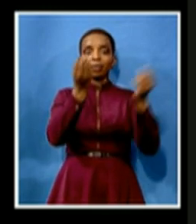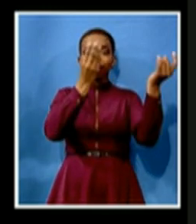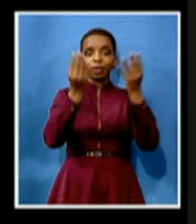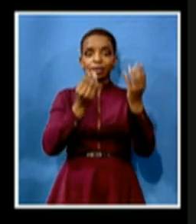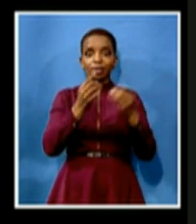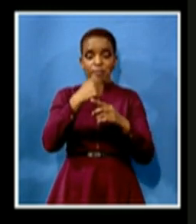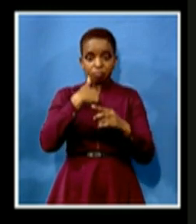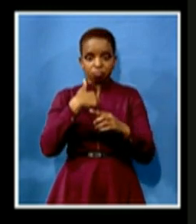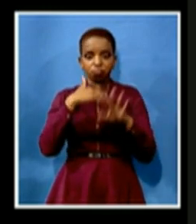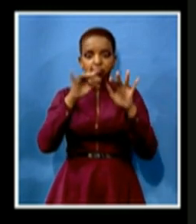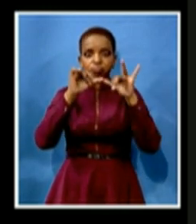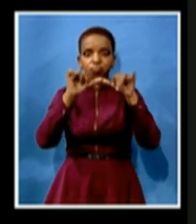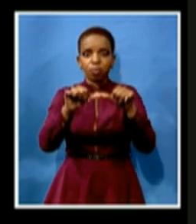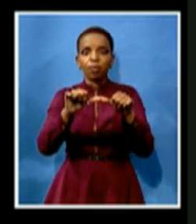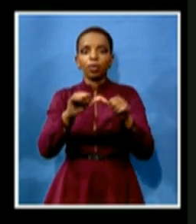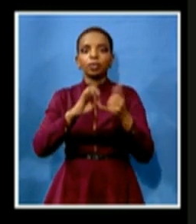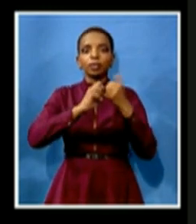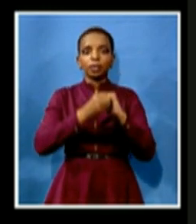But